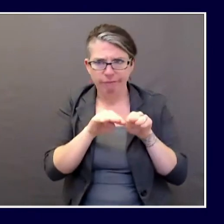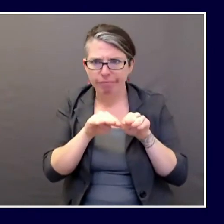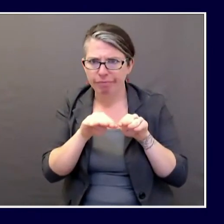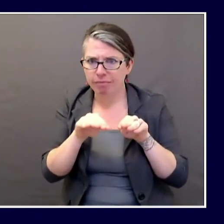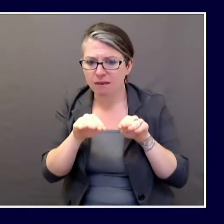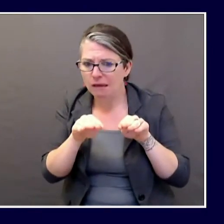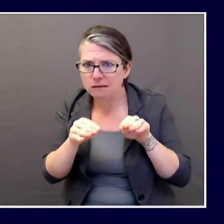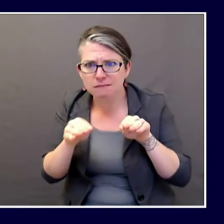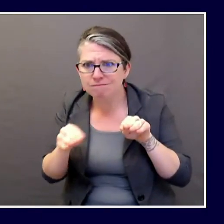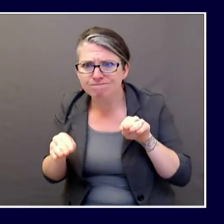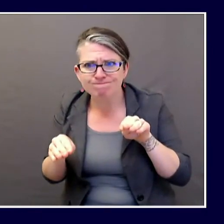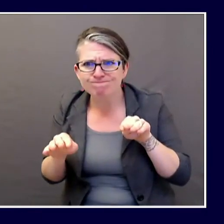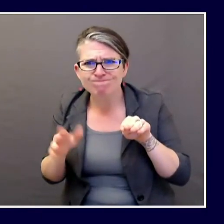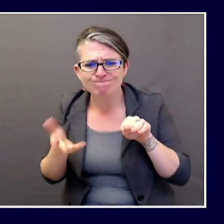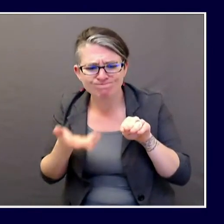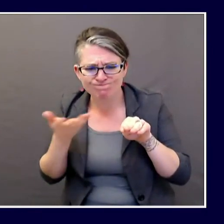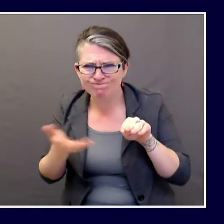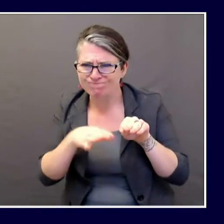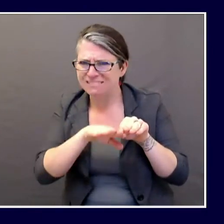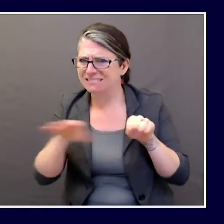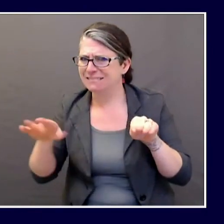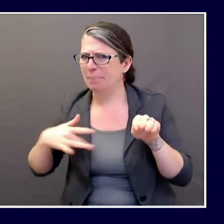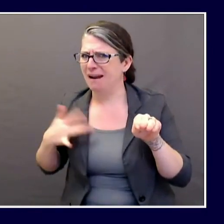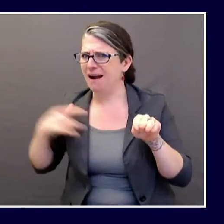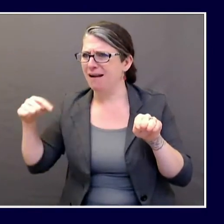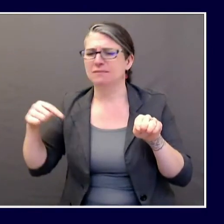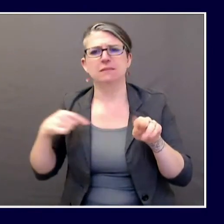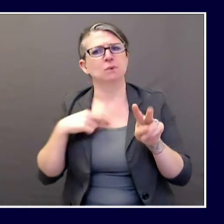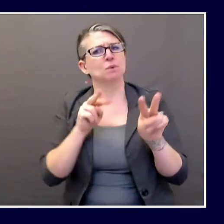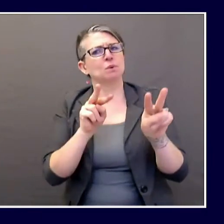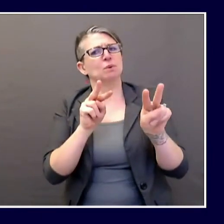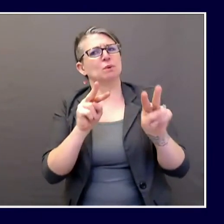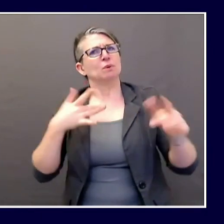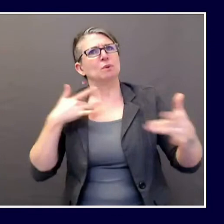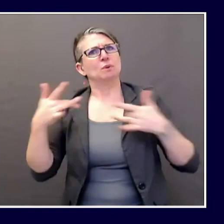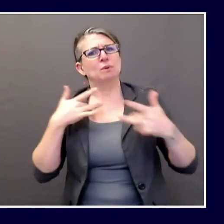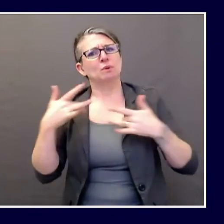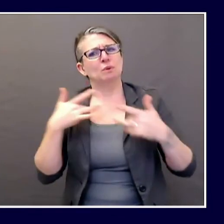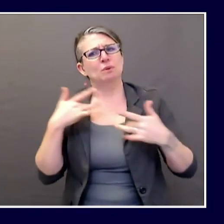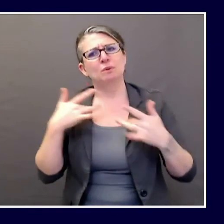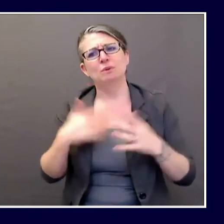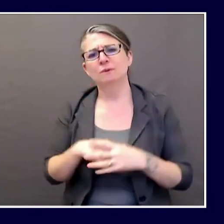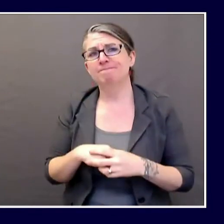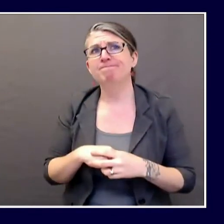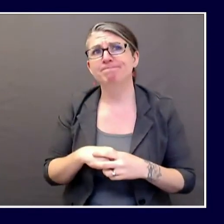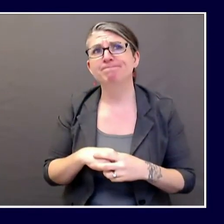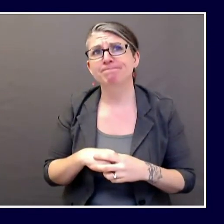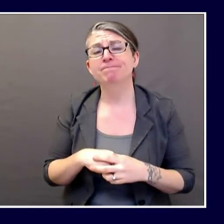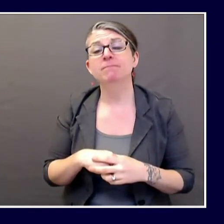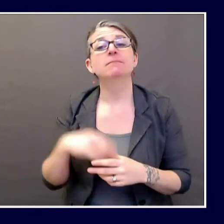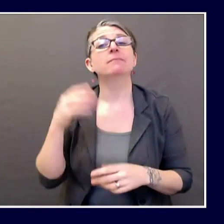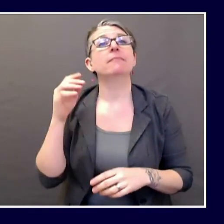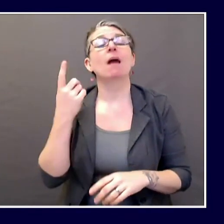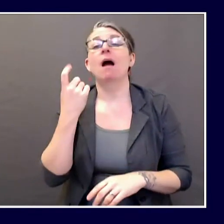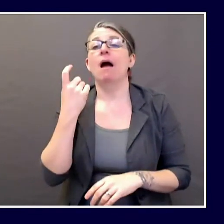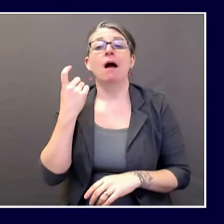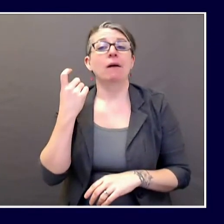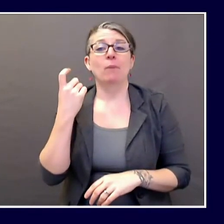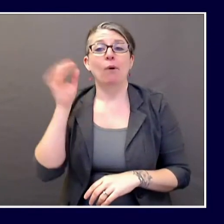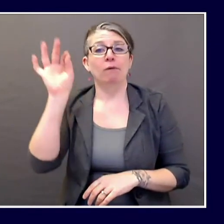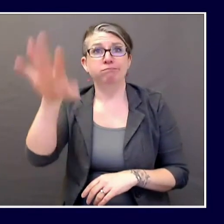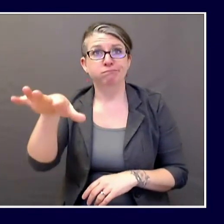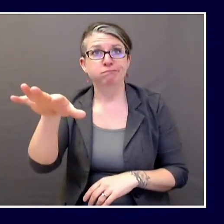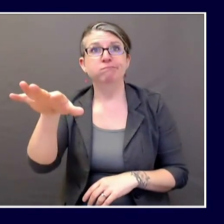about last week with Commissioner Wambrew, but that I wanted to emphasize really strongly, and that is our community vaccine